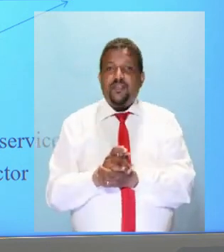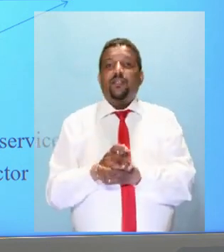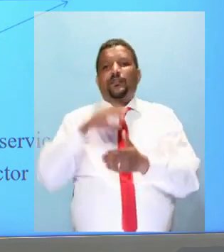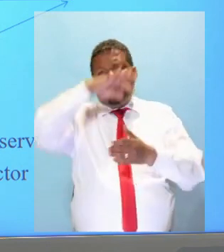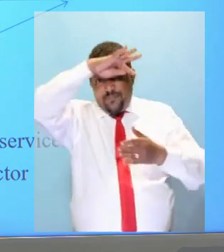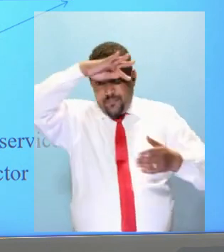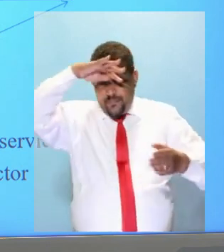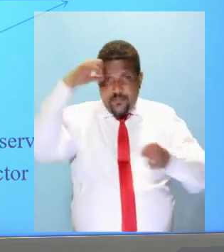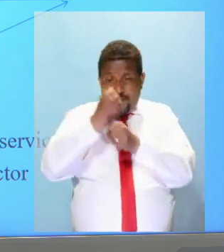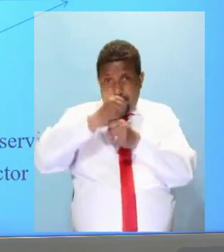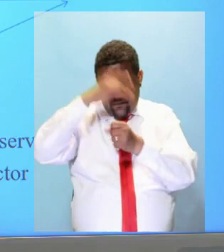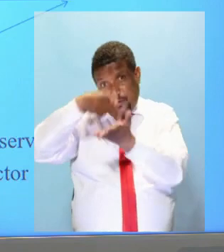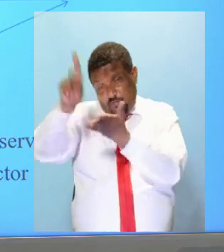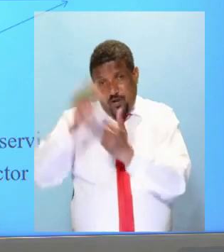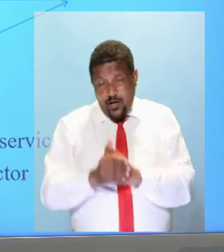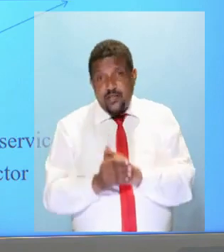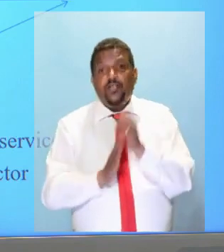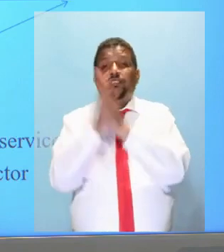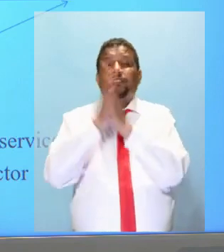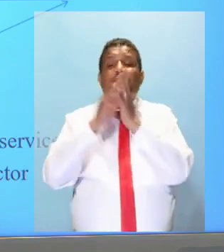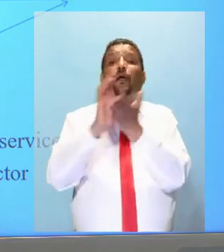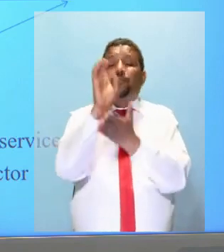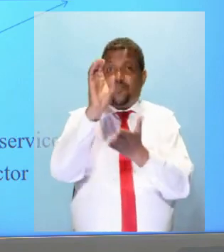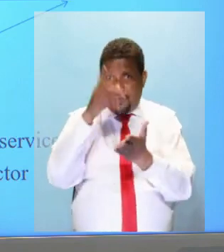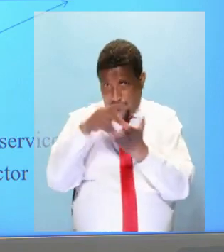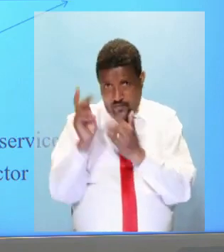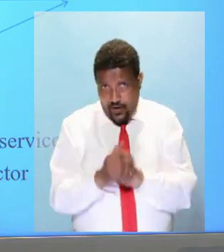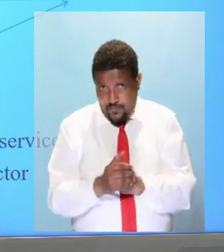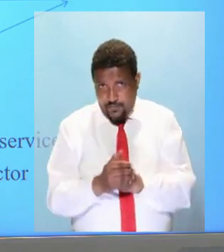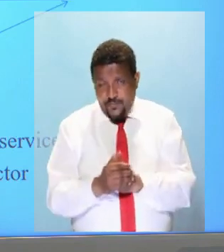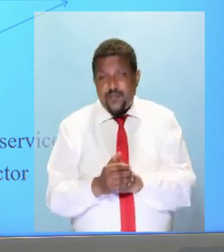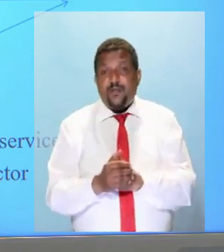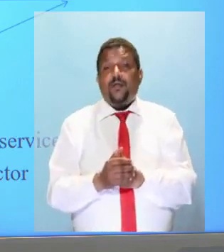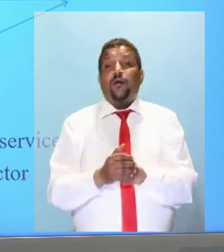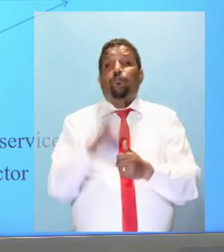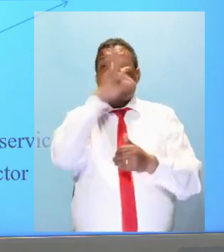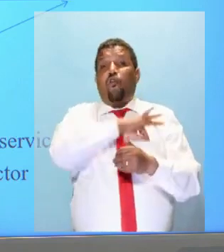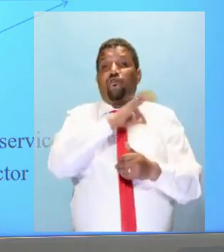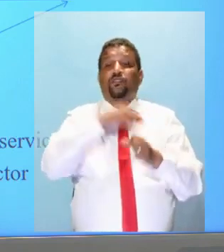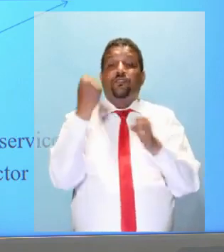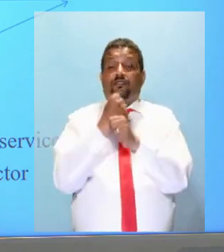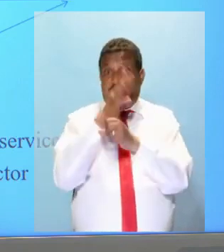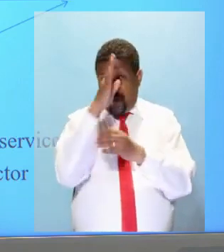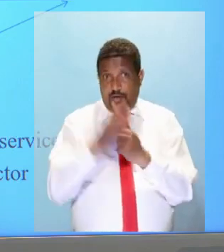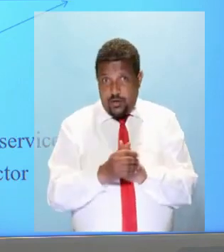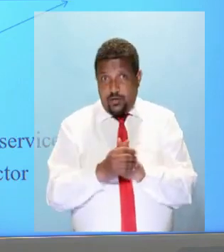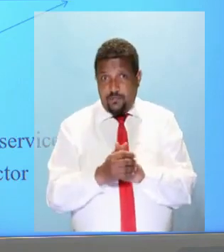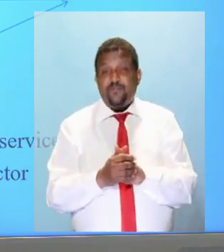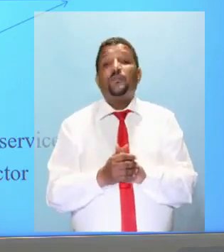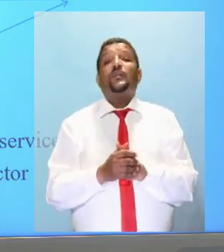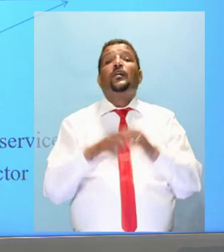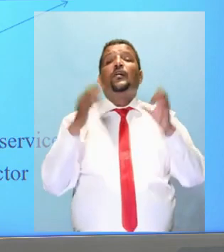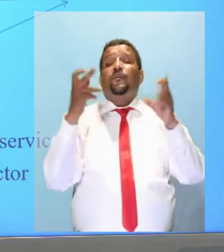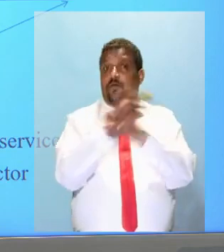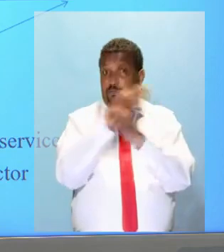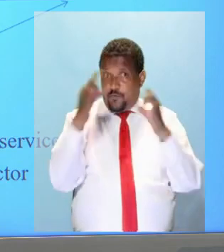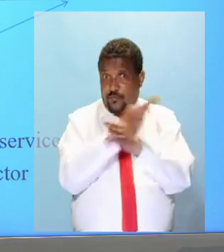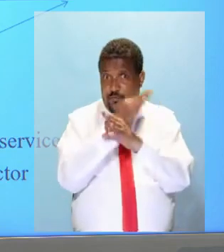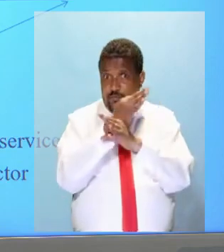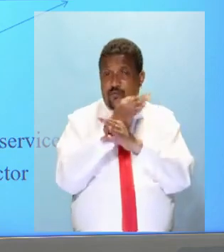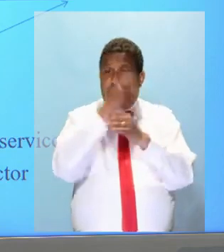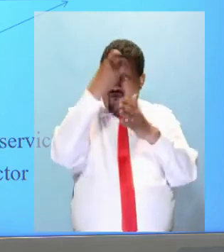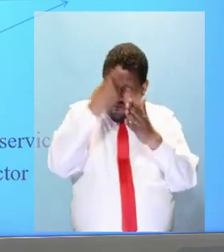for the labor, interest for the capital, and profit for the entrepreneurship. When firms offer final goods and